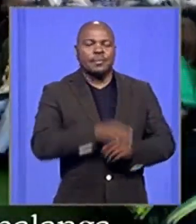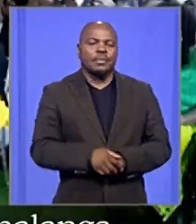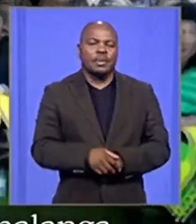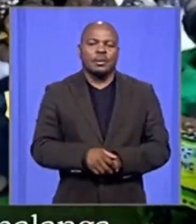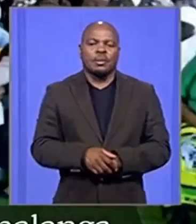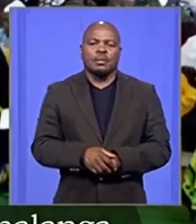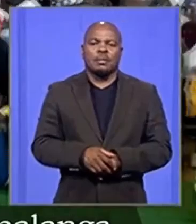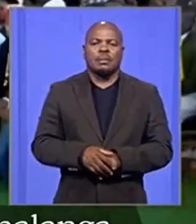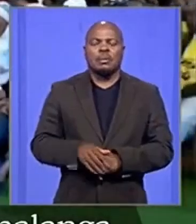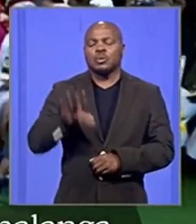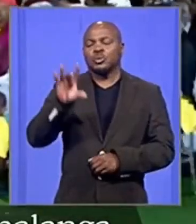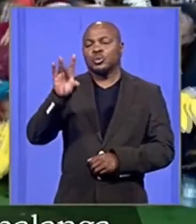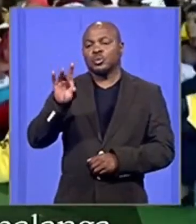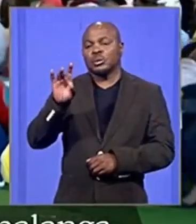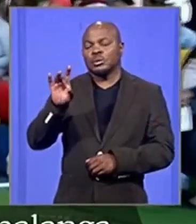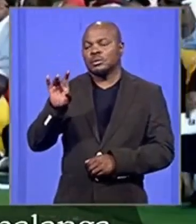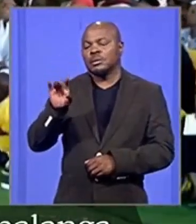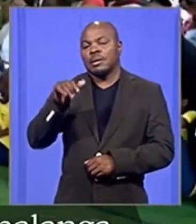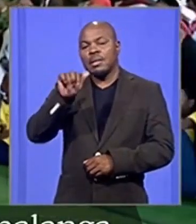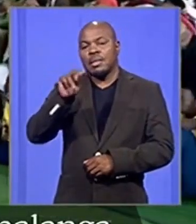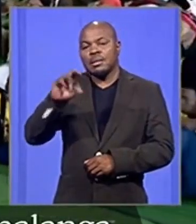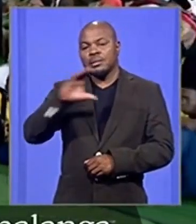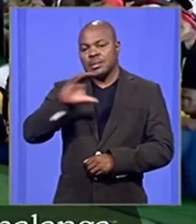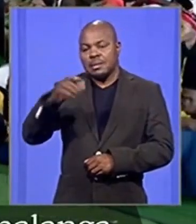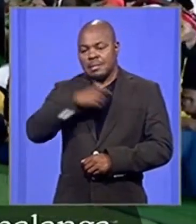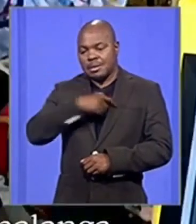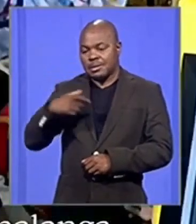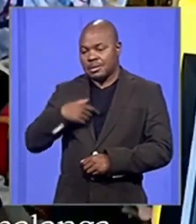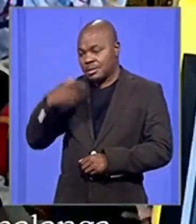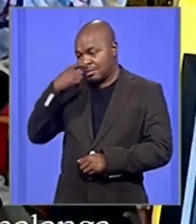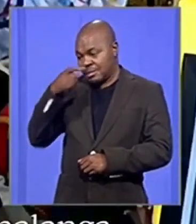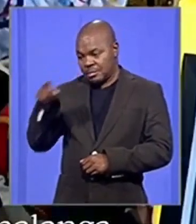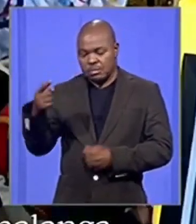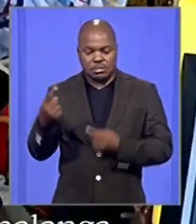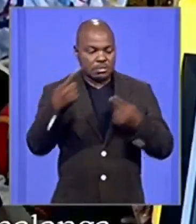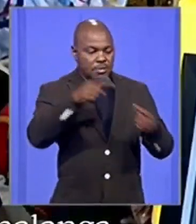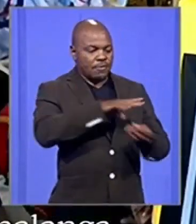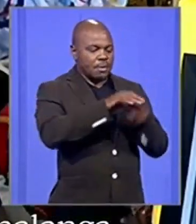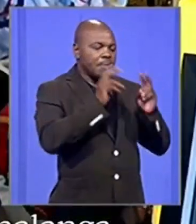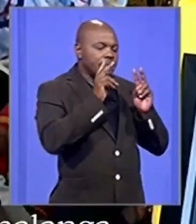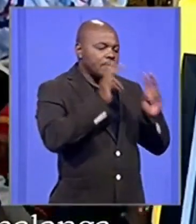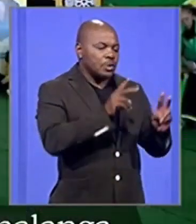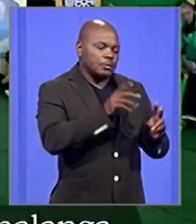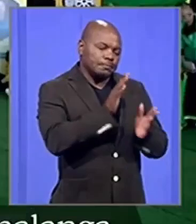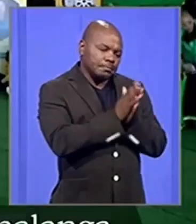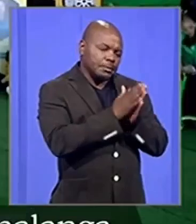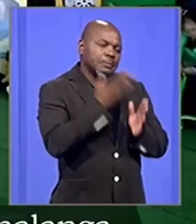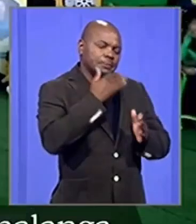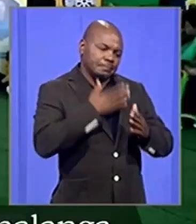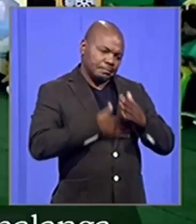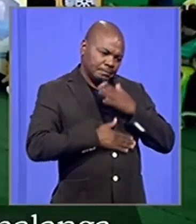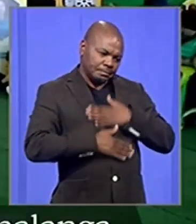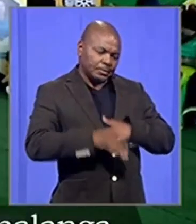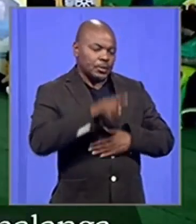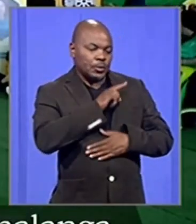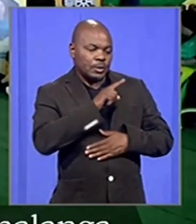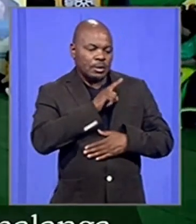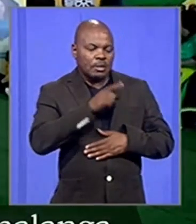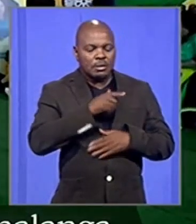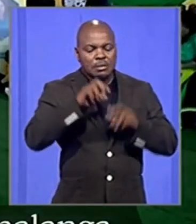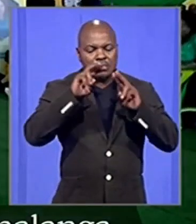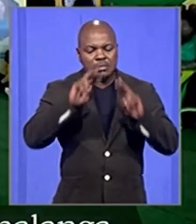ba malapa ka labobedi mopresidente wa ANC Cyril Ramaphosa o kgopetše ba malapa go ba le kgotlelelo ge dinyakišišo tša ga seo se